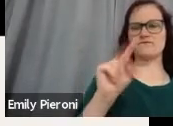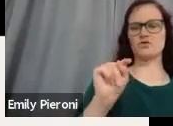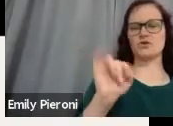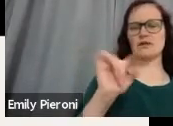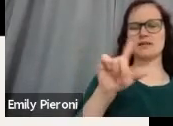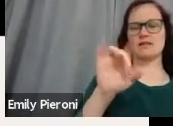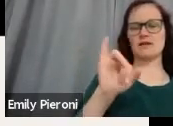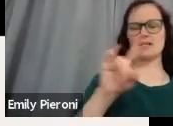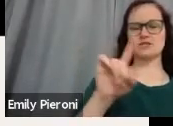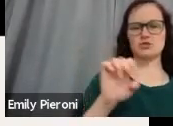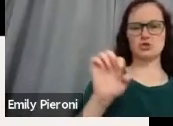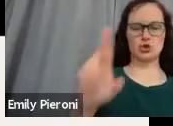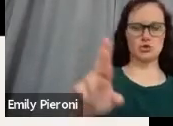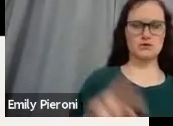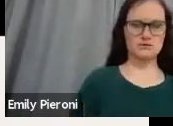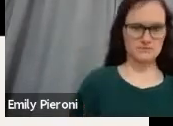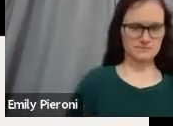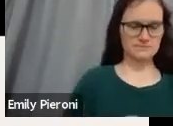hybrid poplar-based